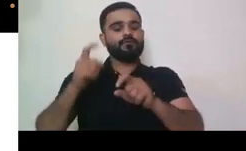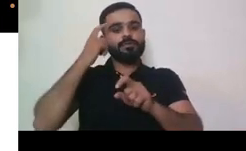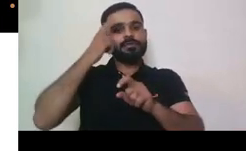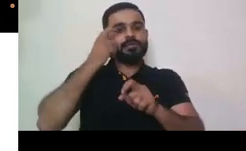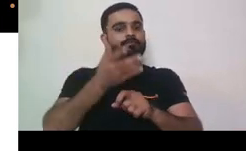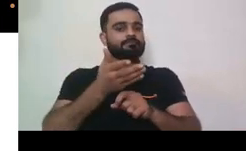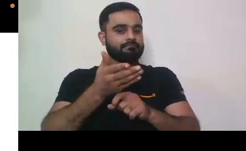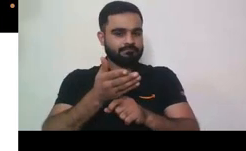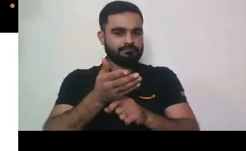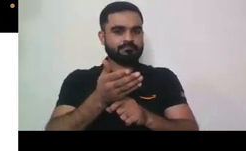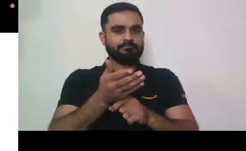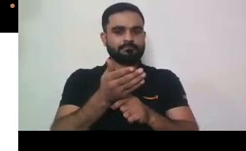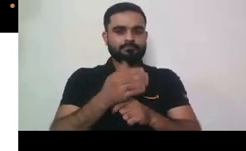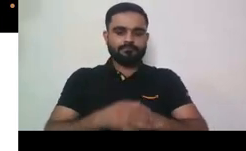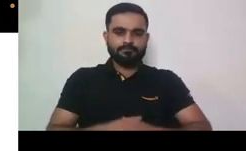over it.